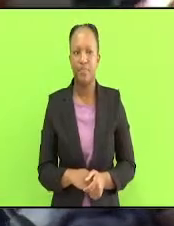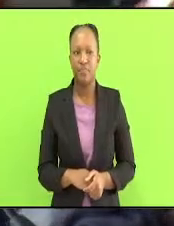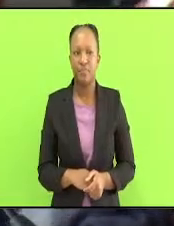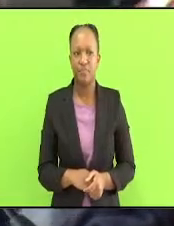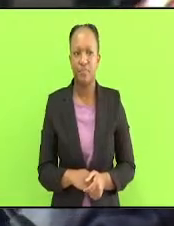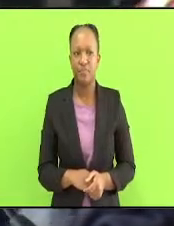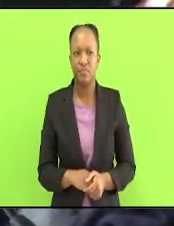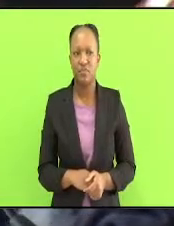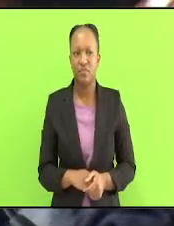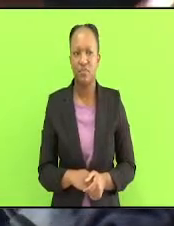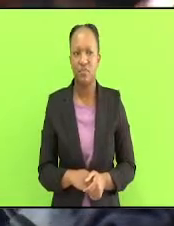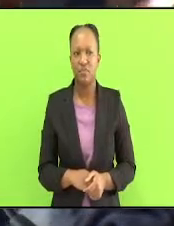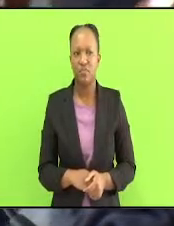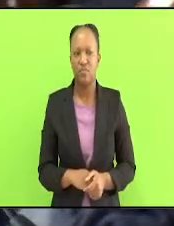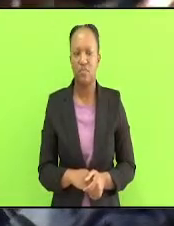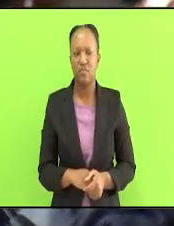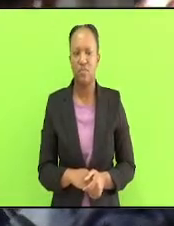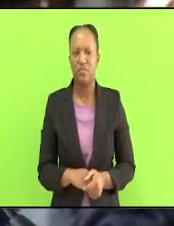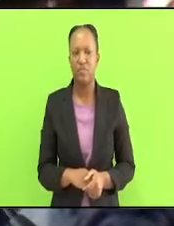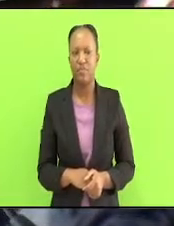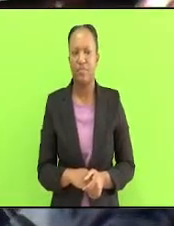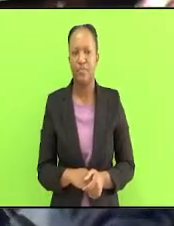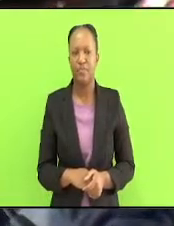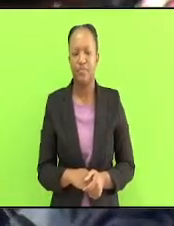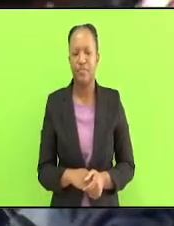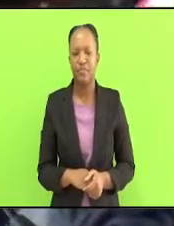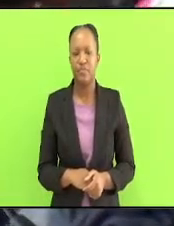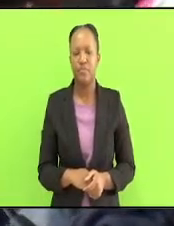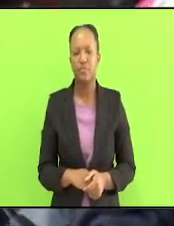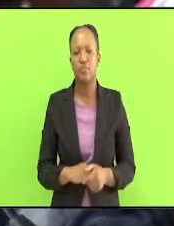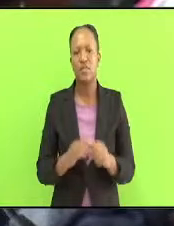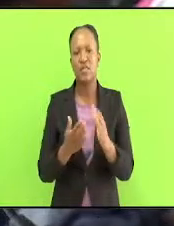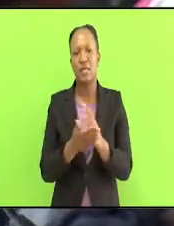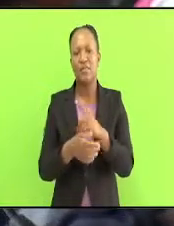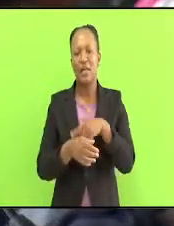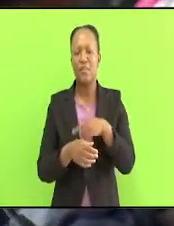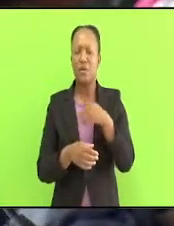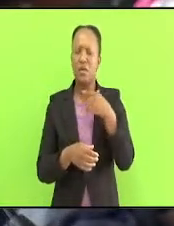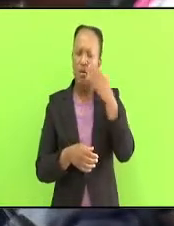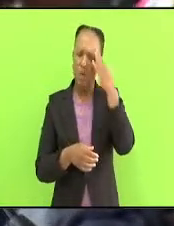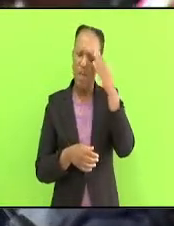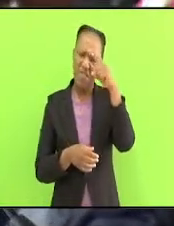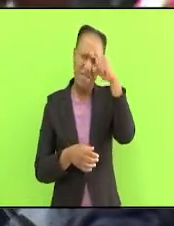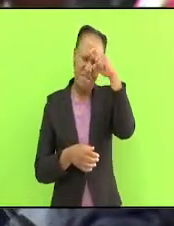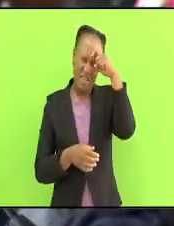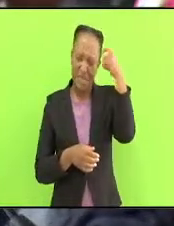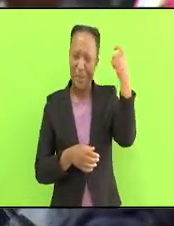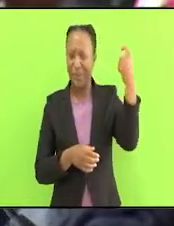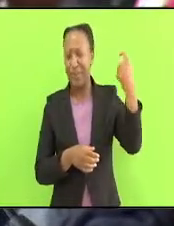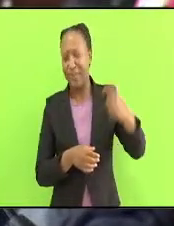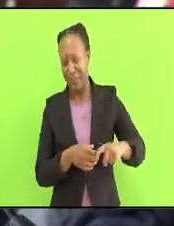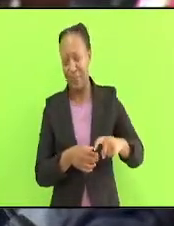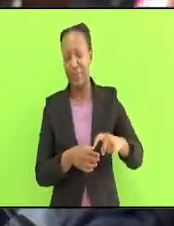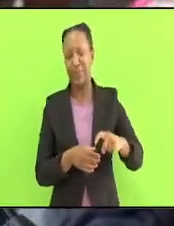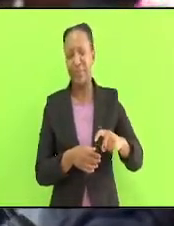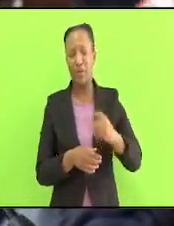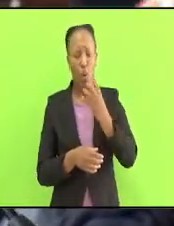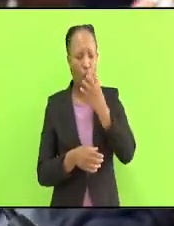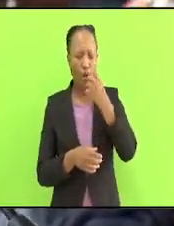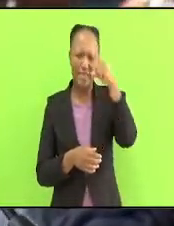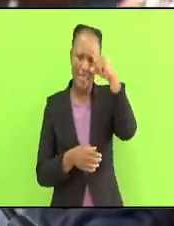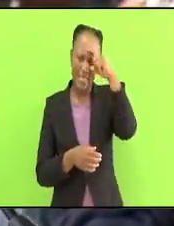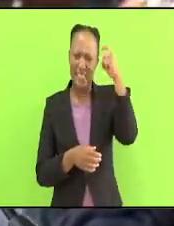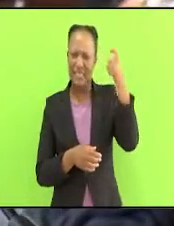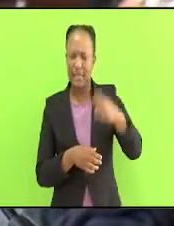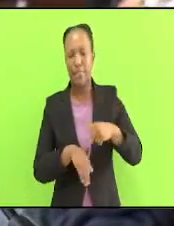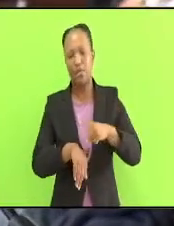ha o pula, I mean go le selemo thata go gotetse thata. Sometimes in summer when it